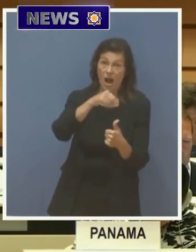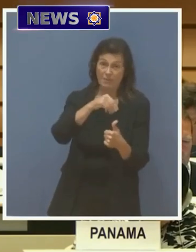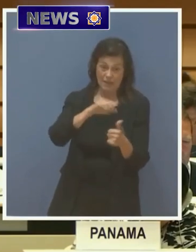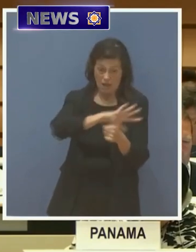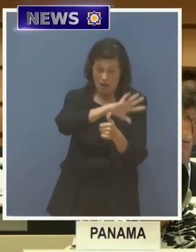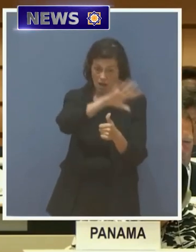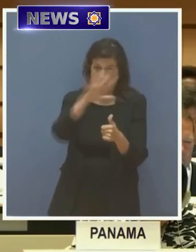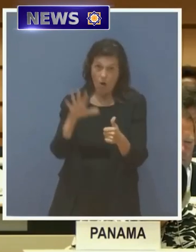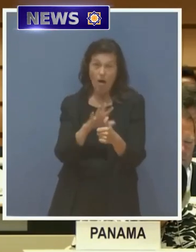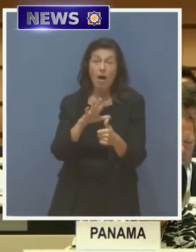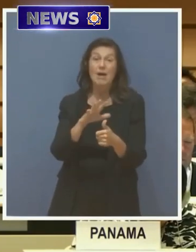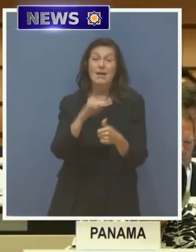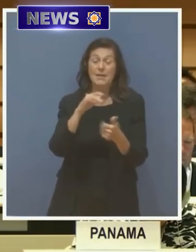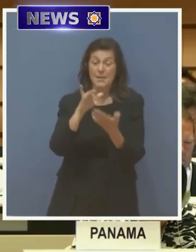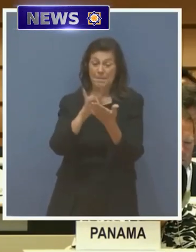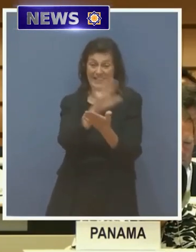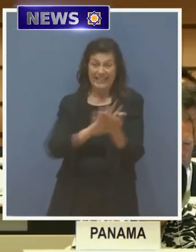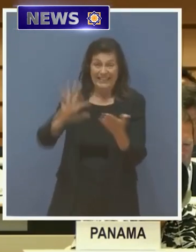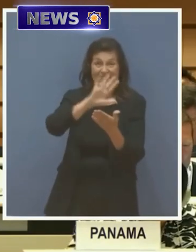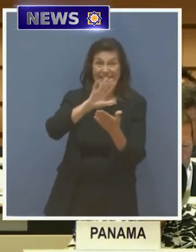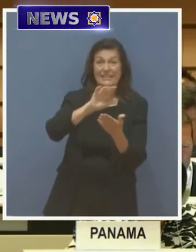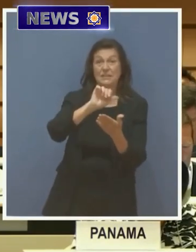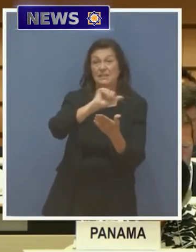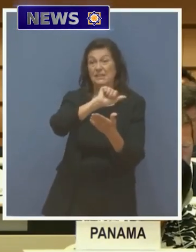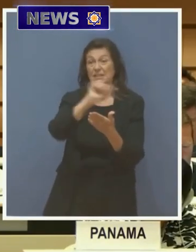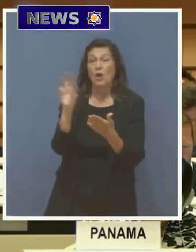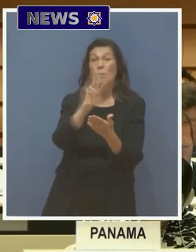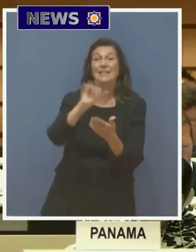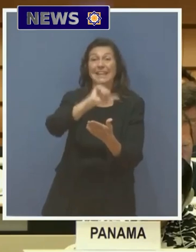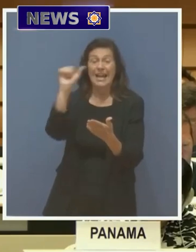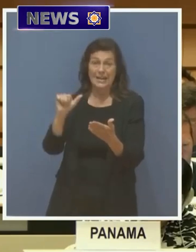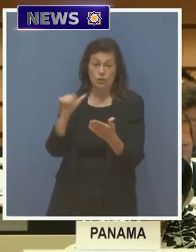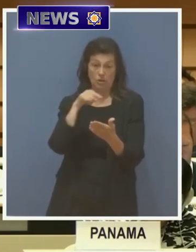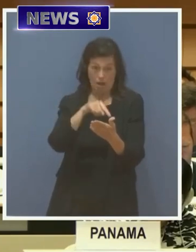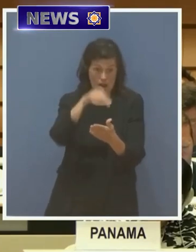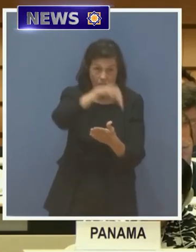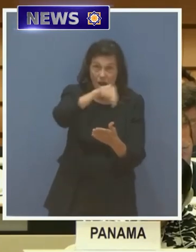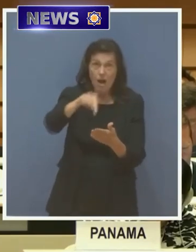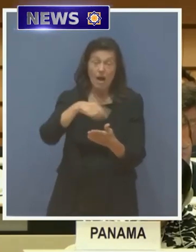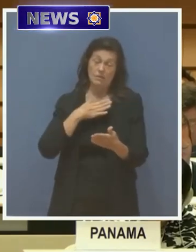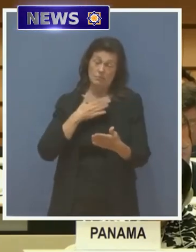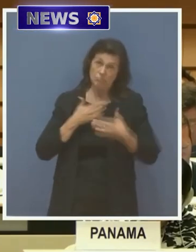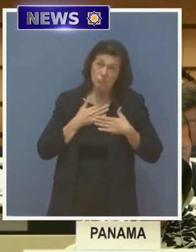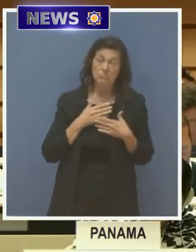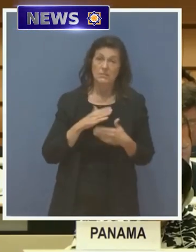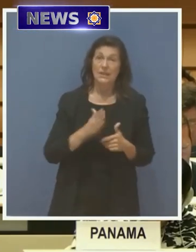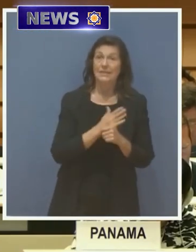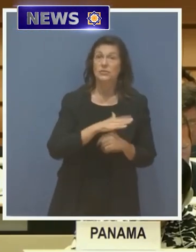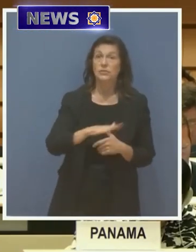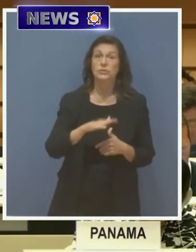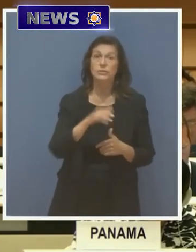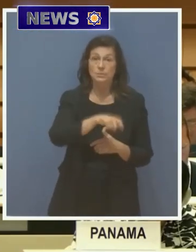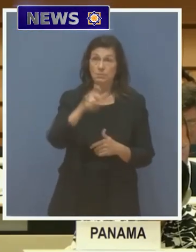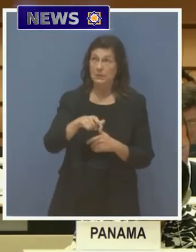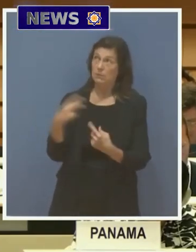genocide dies testify to their willingness to find mechanisms for applying their right, after hundred years of struggle and perseverance which